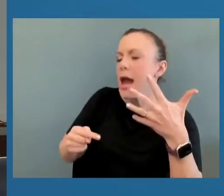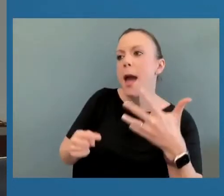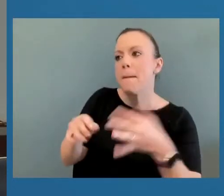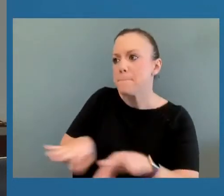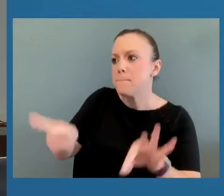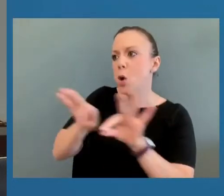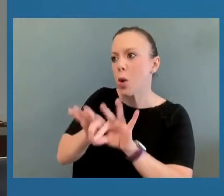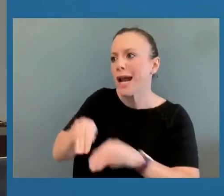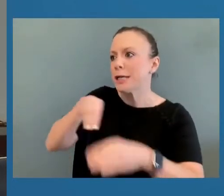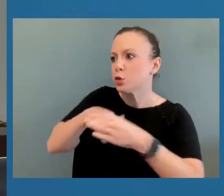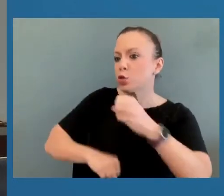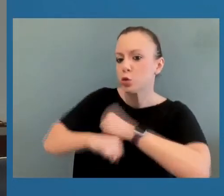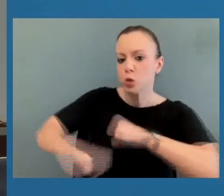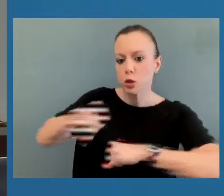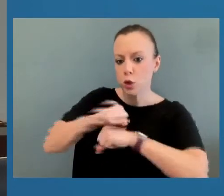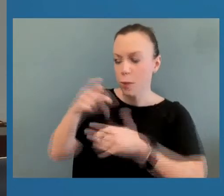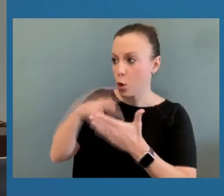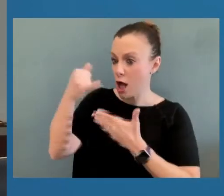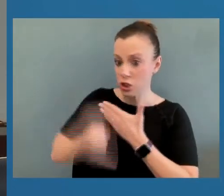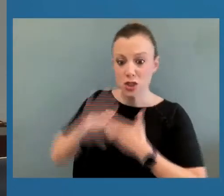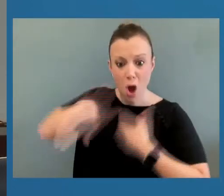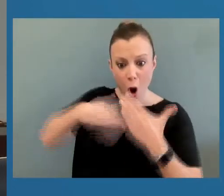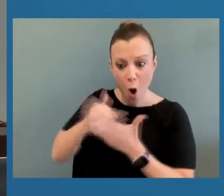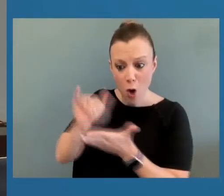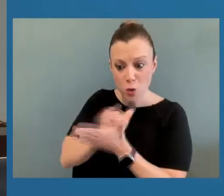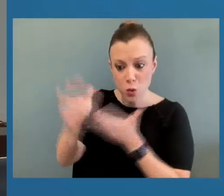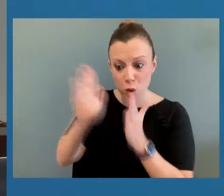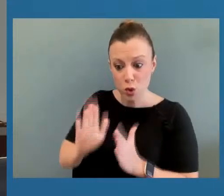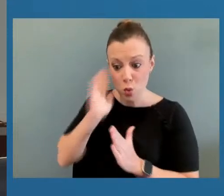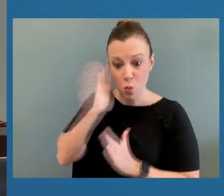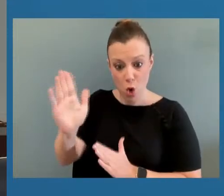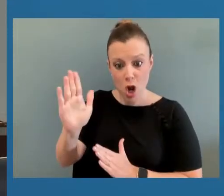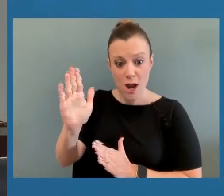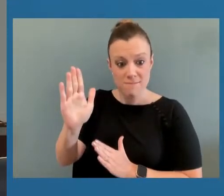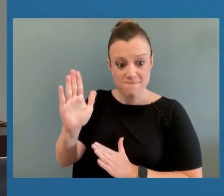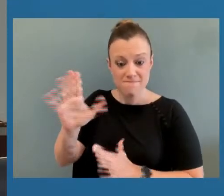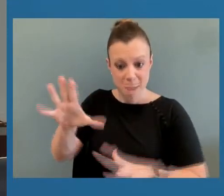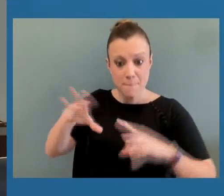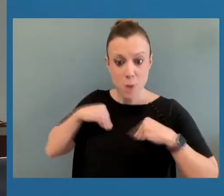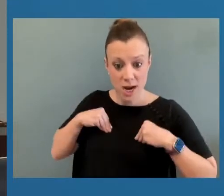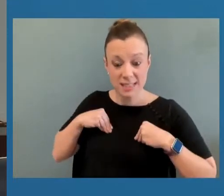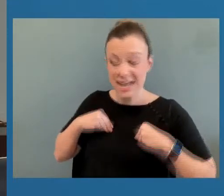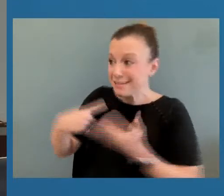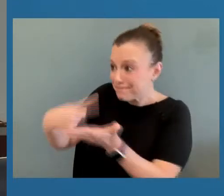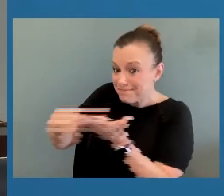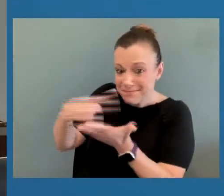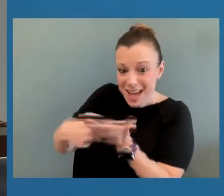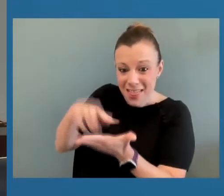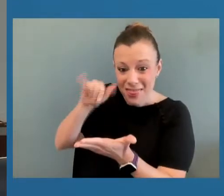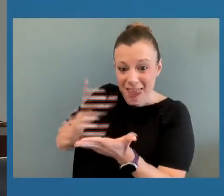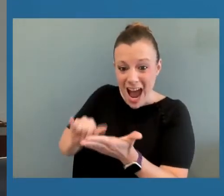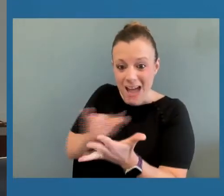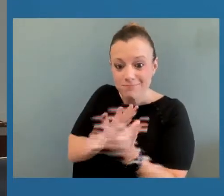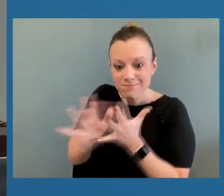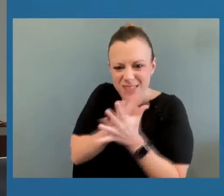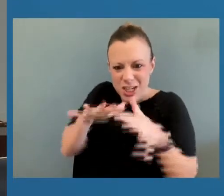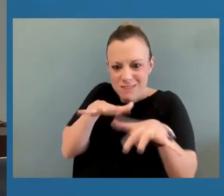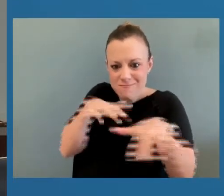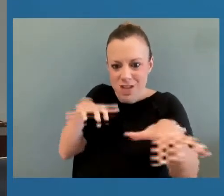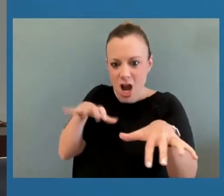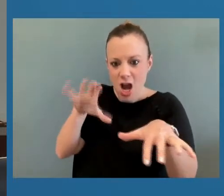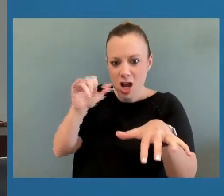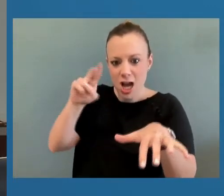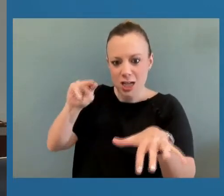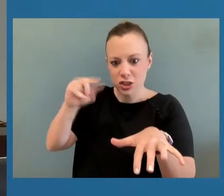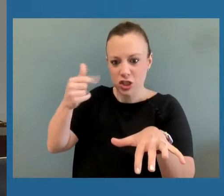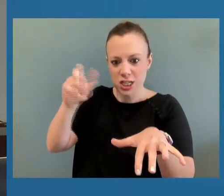projects that all New Yorkers would embrace, especially in the city, and talk about congestion pricing. He invited me to come to lunch today.